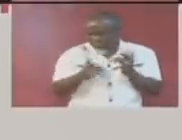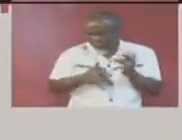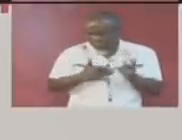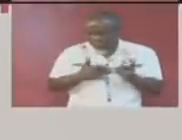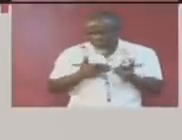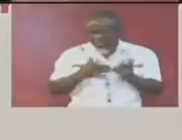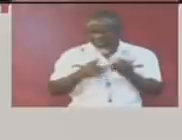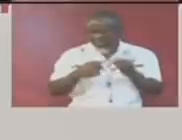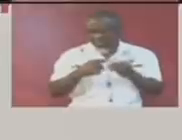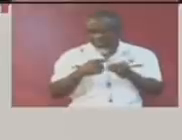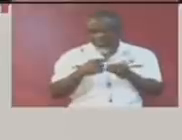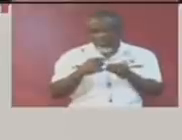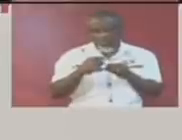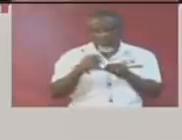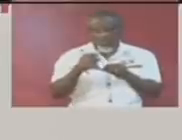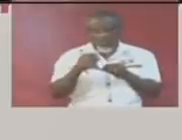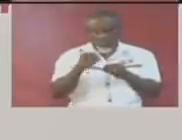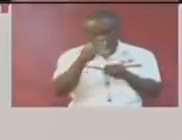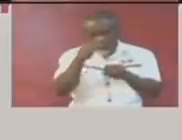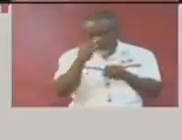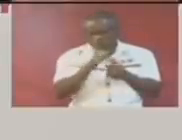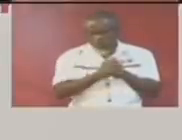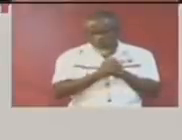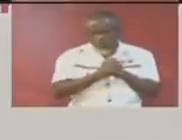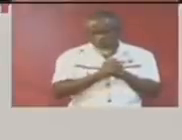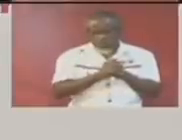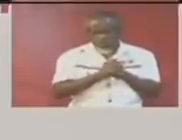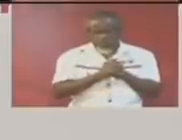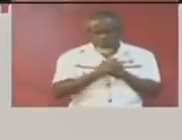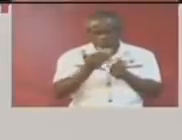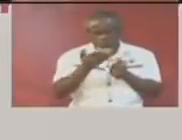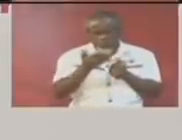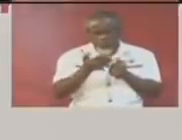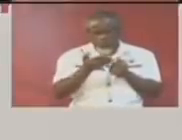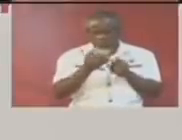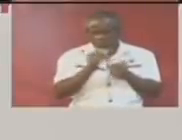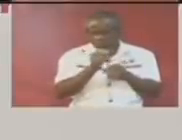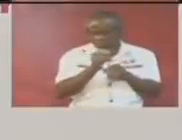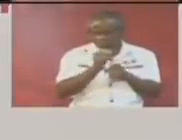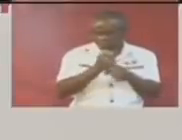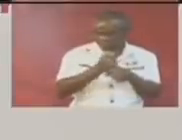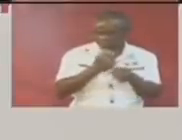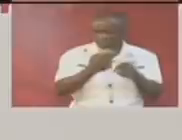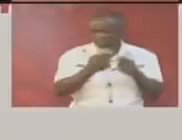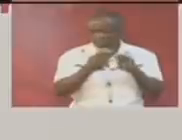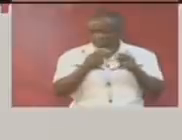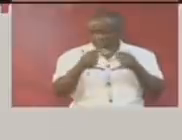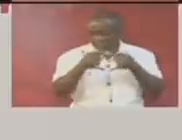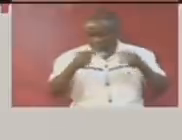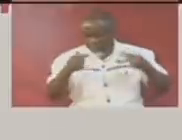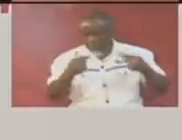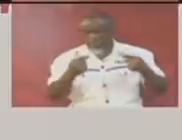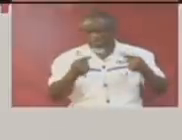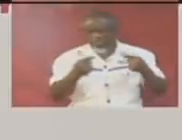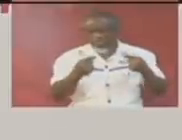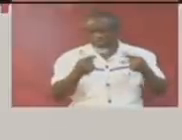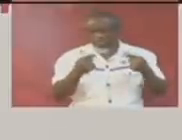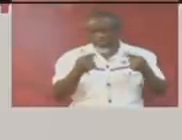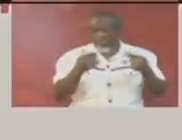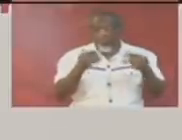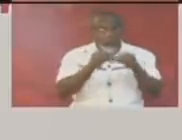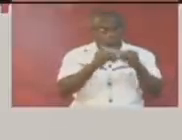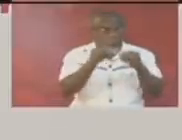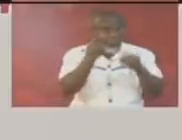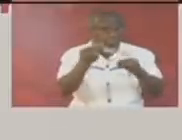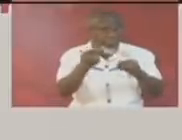Persons who have had severe allergic reactions of any type, including to food, for example, seafood is the most common type of allergy you